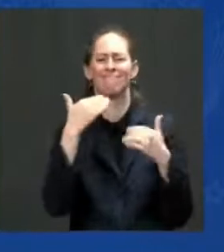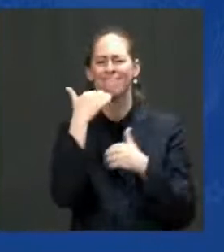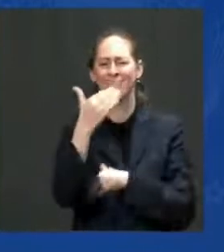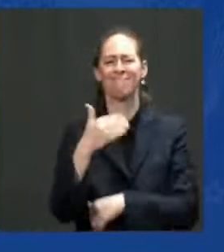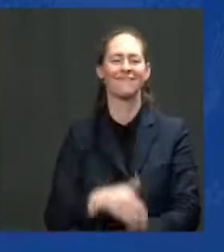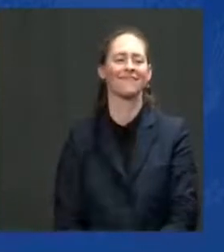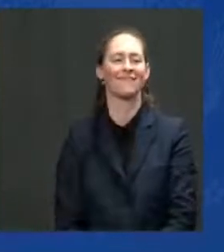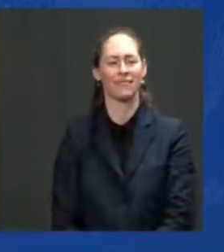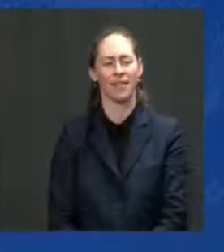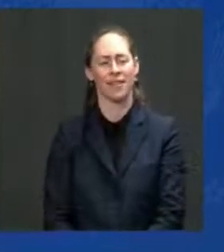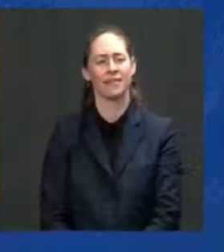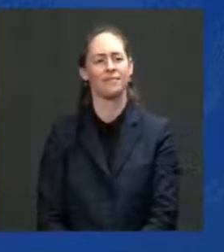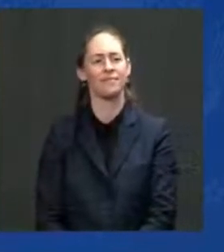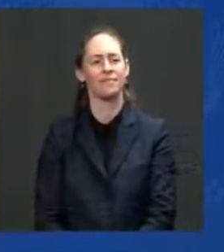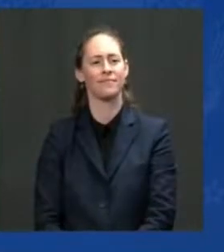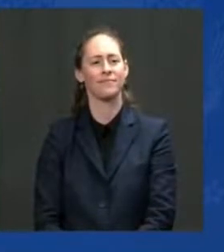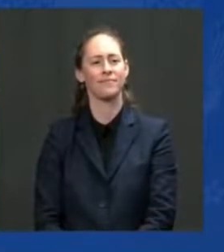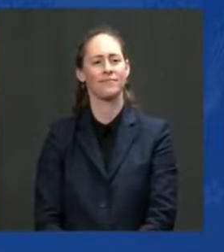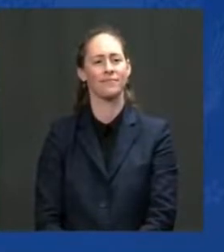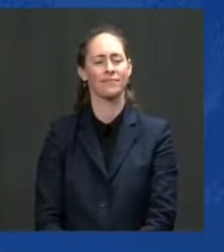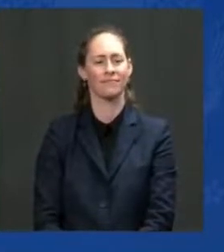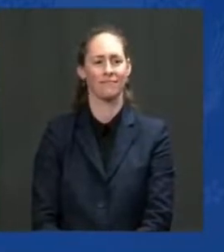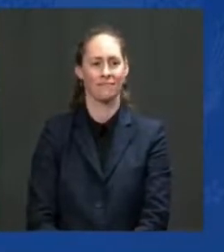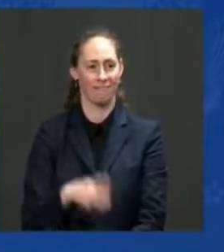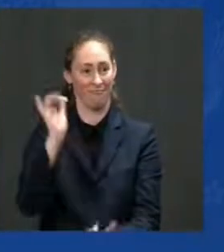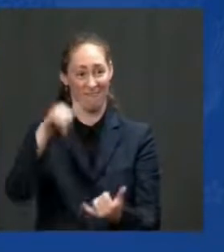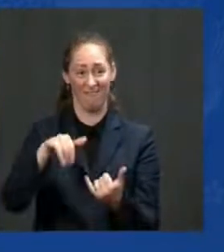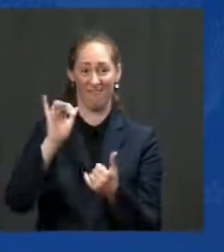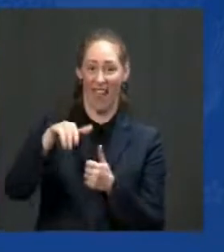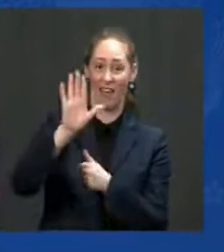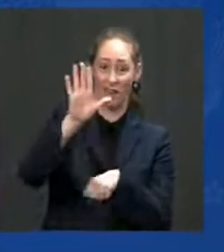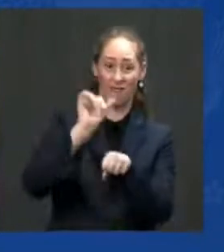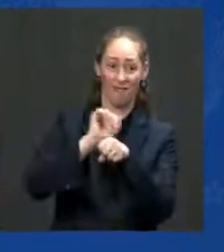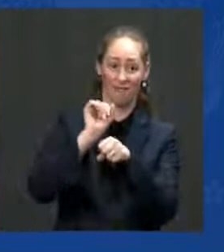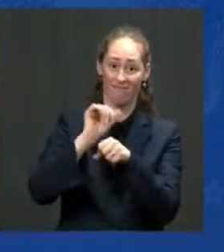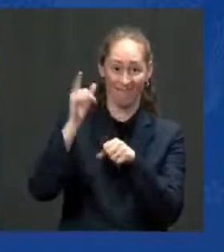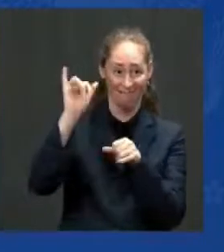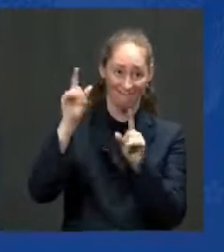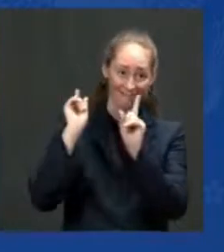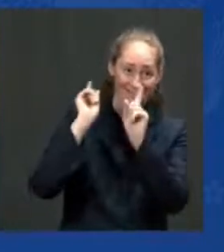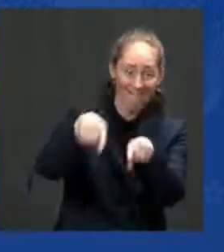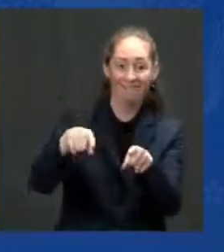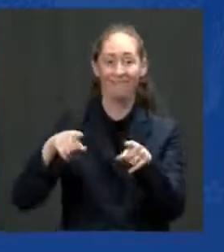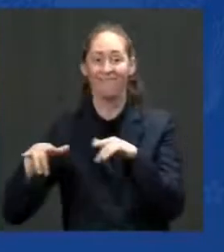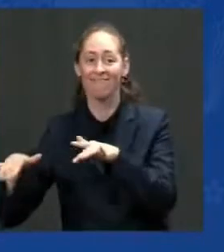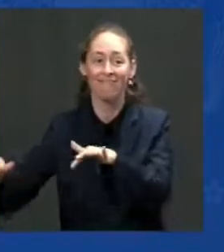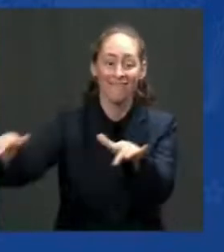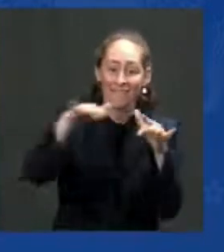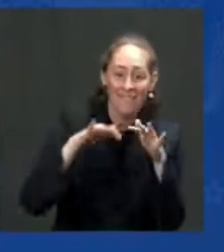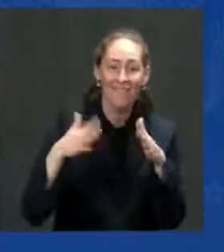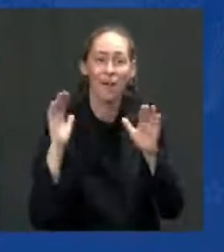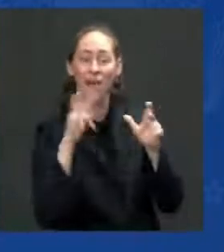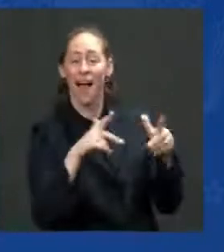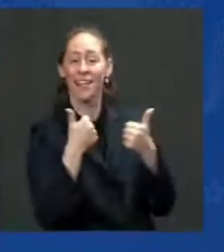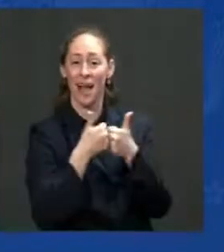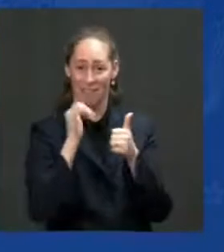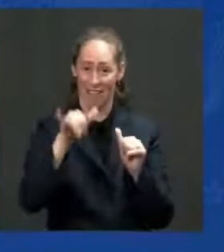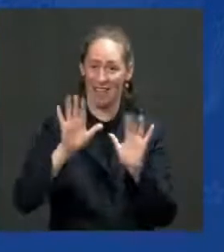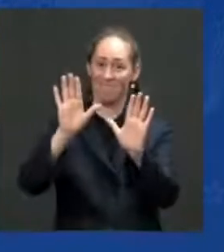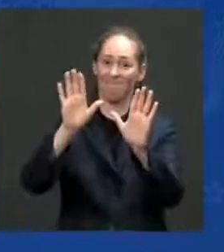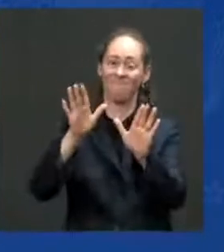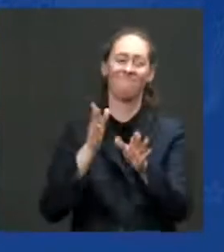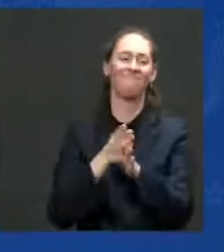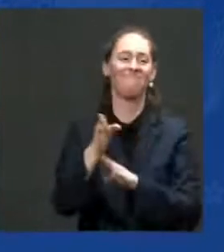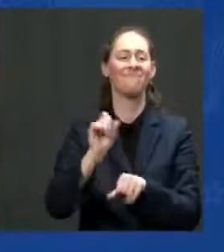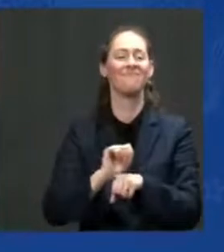promising acting career to return to the game. And most importantly, you've got a star